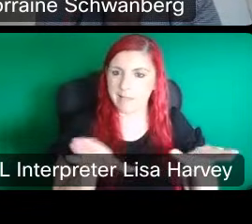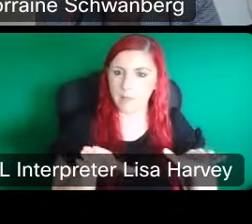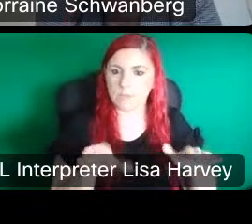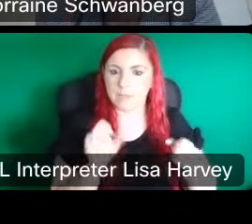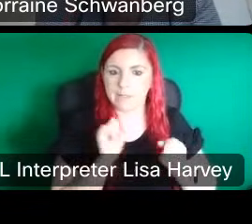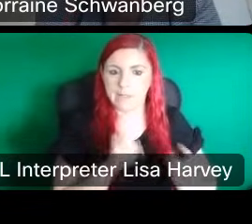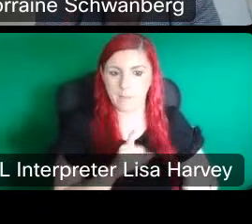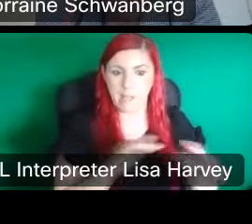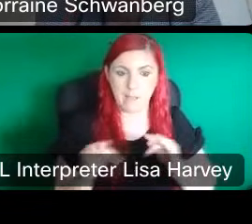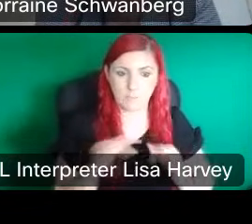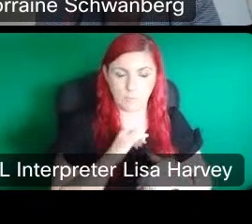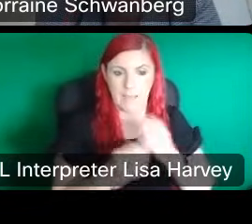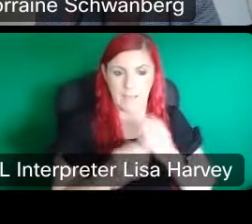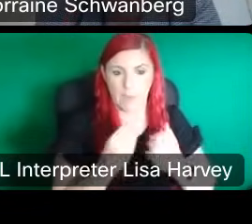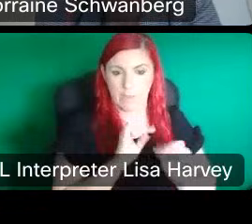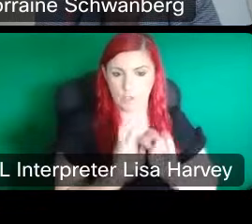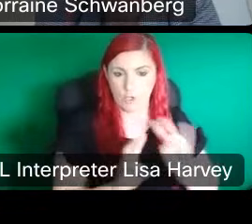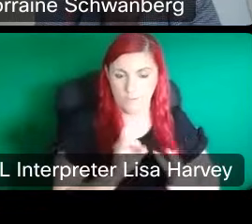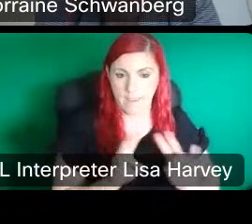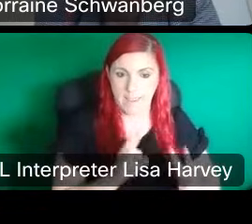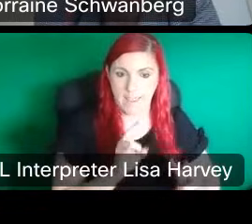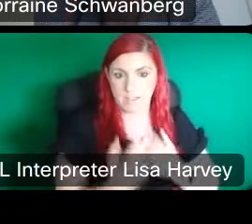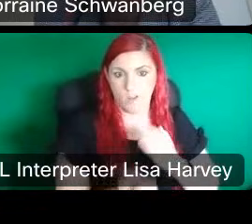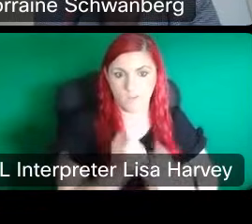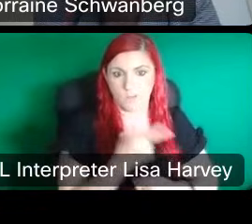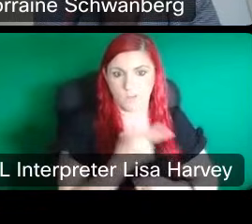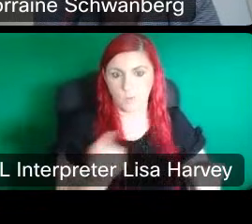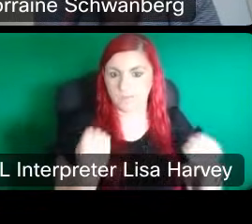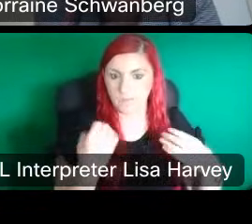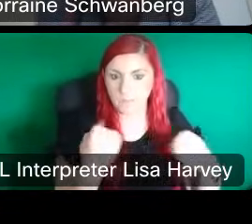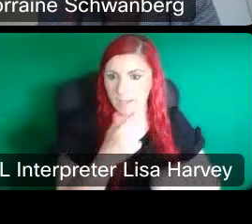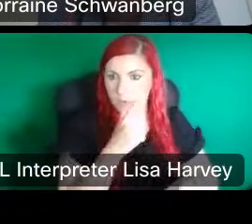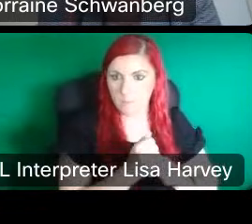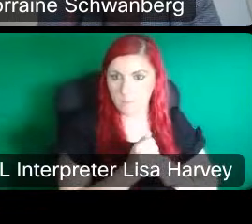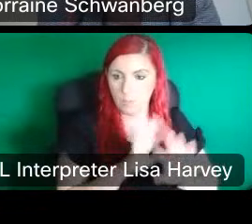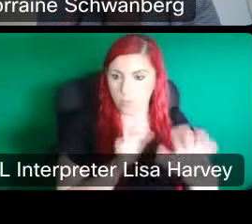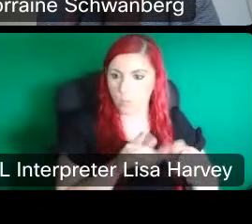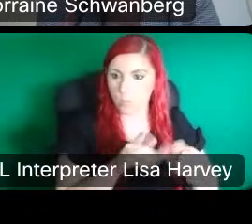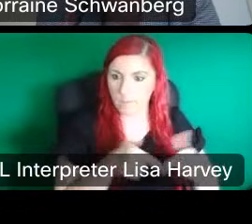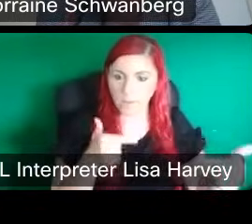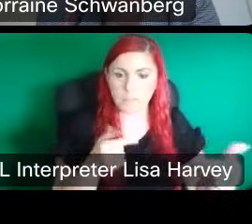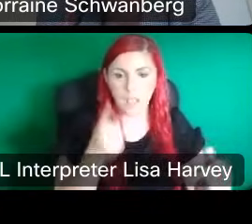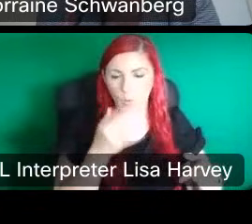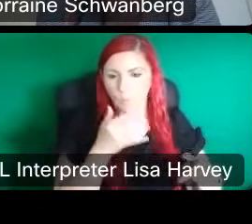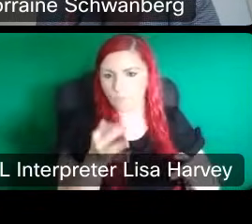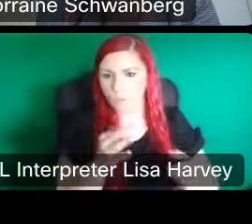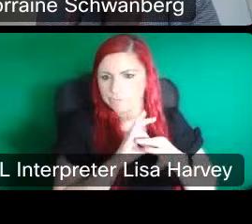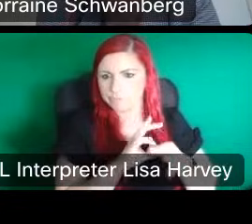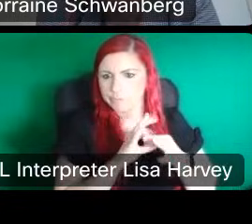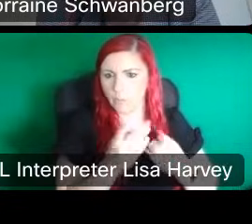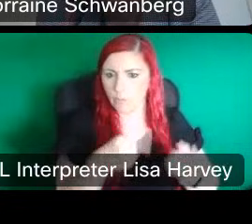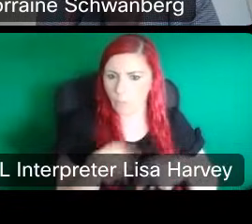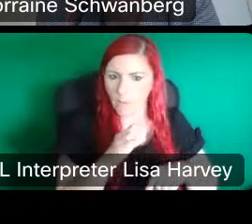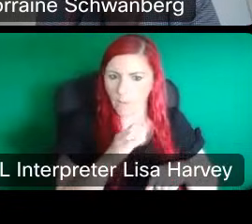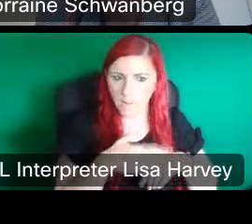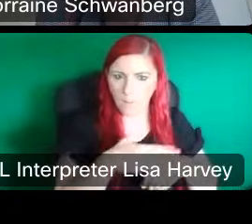with a survey and an opportunity for you to give us some feedback. We look forward to engaging with you further on